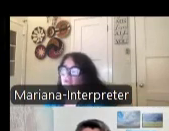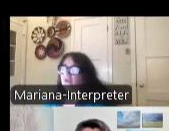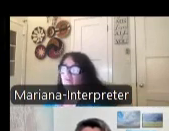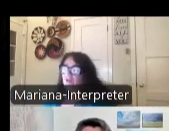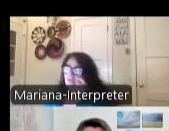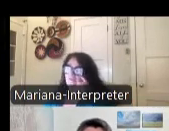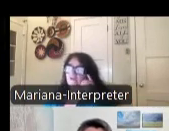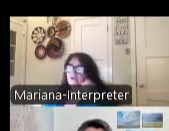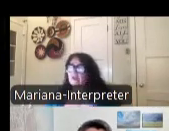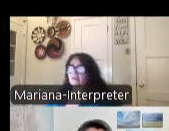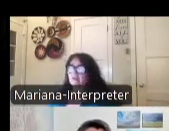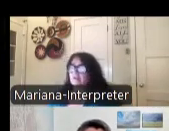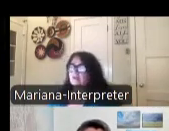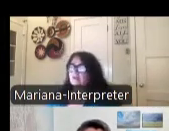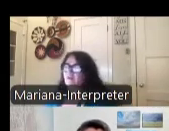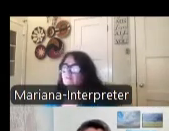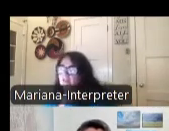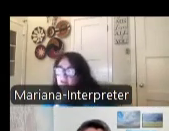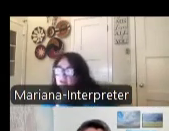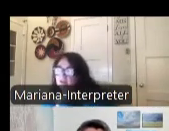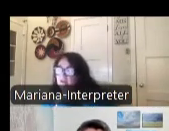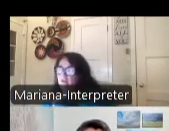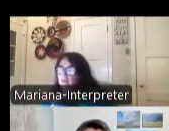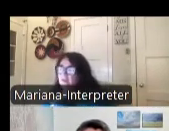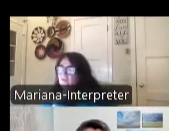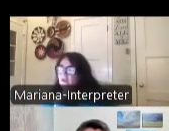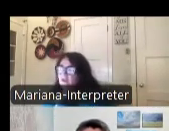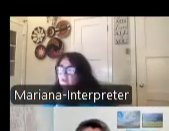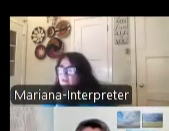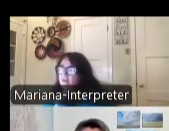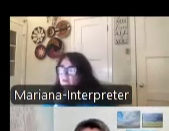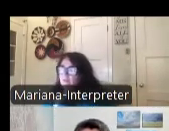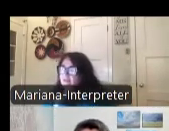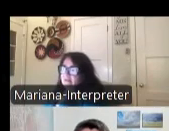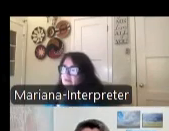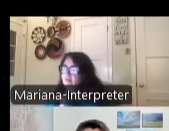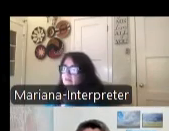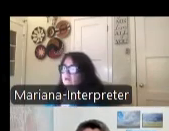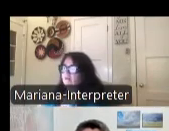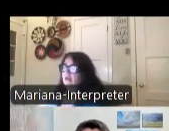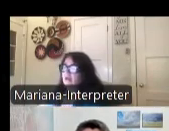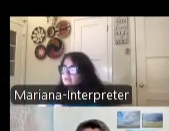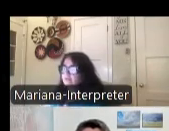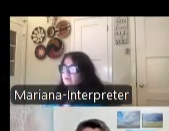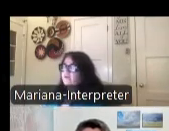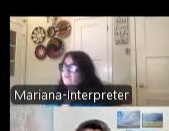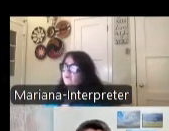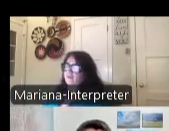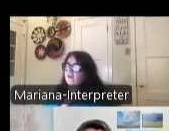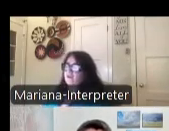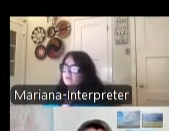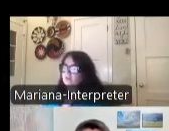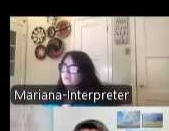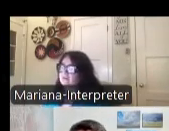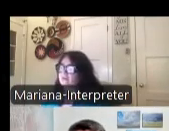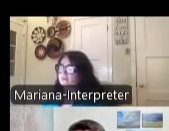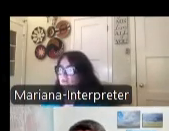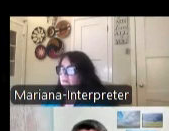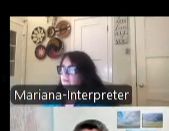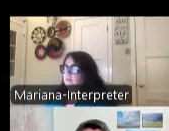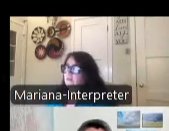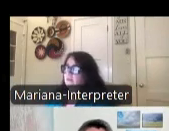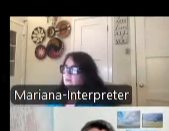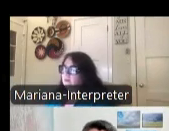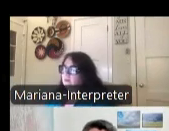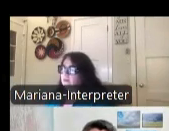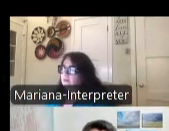there will be significant societal and ecological disruptions that may come from that. A key aspect, aside from the warming itself,